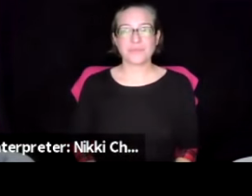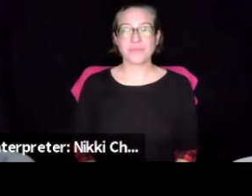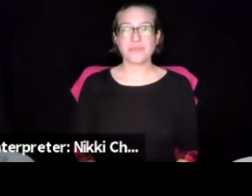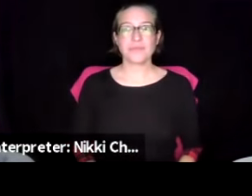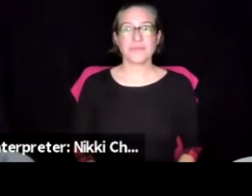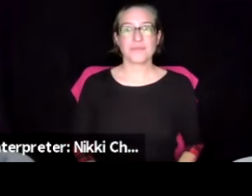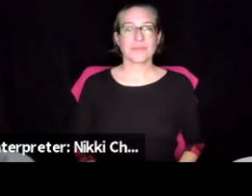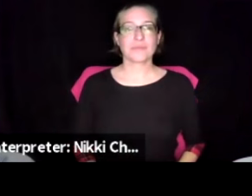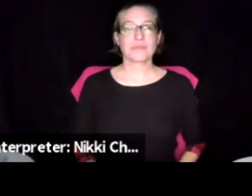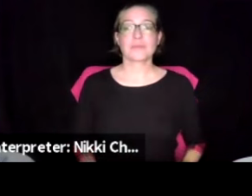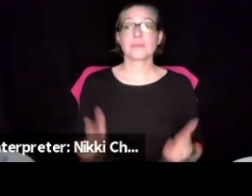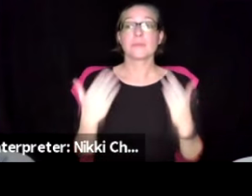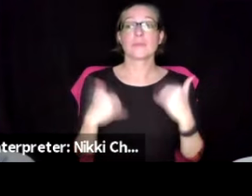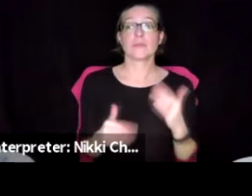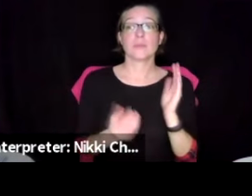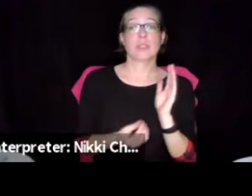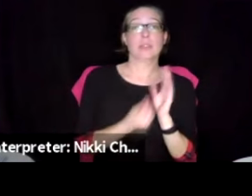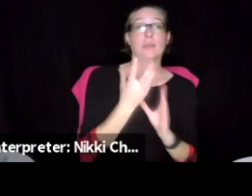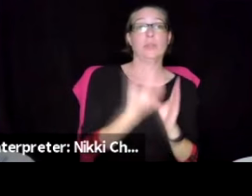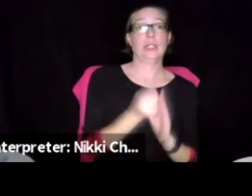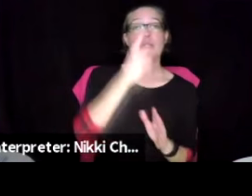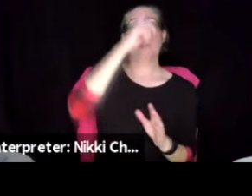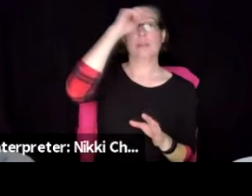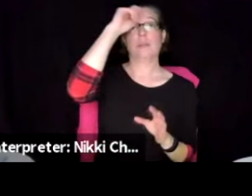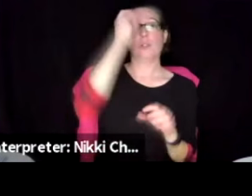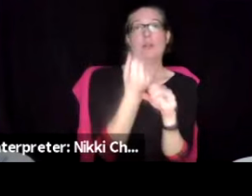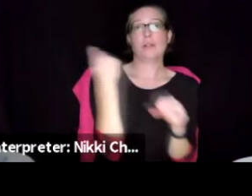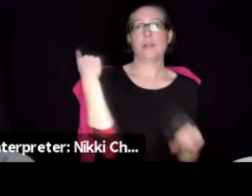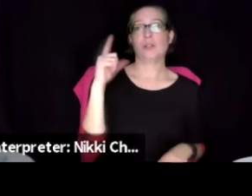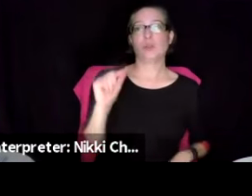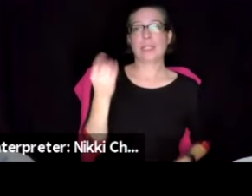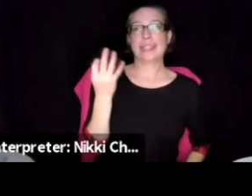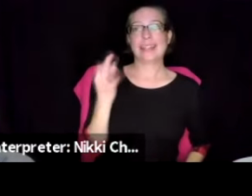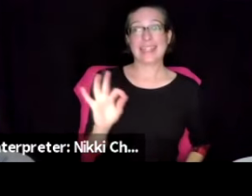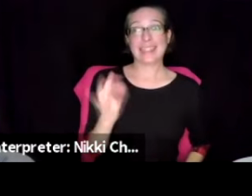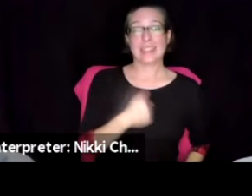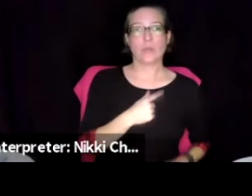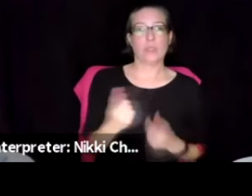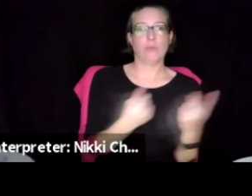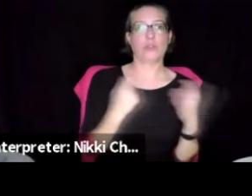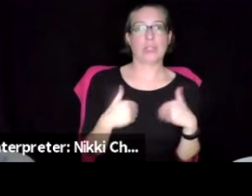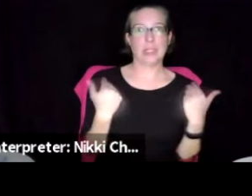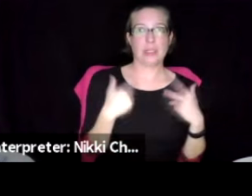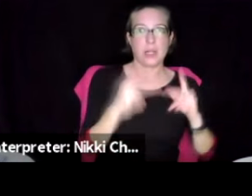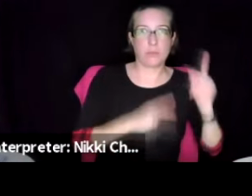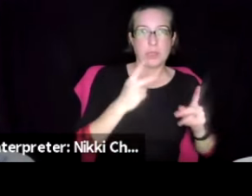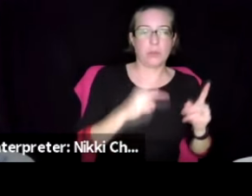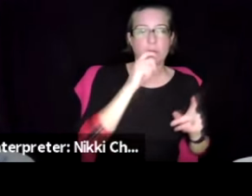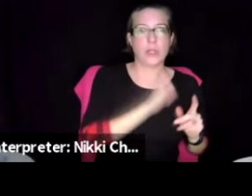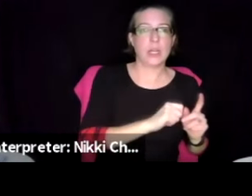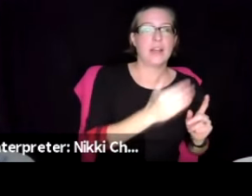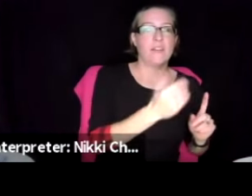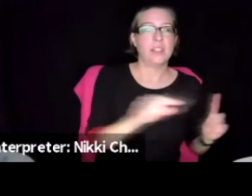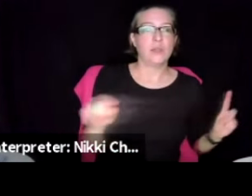So in the spring and summer of 2019, we recruited young people aged 15 to 18 living in and